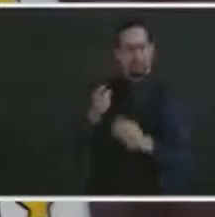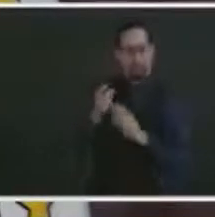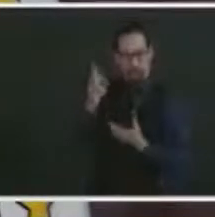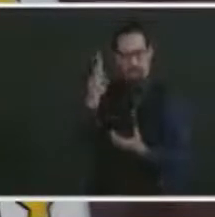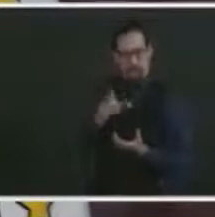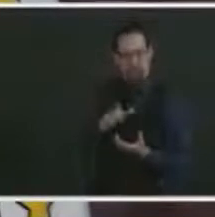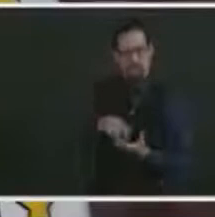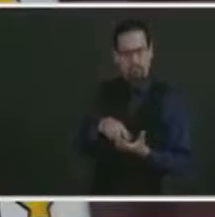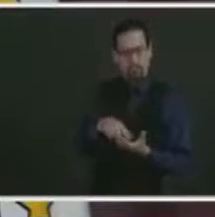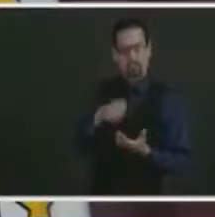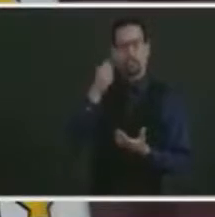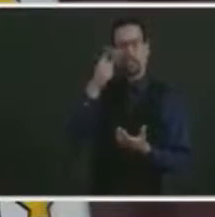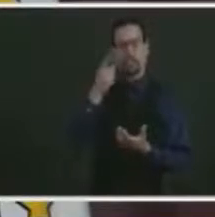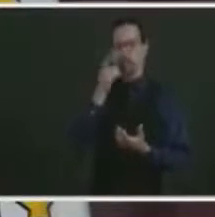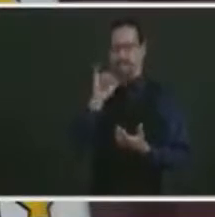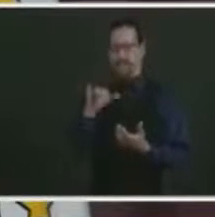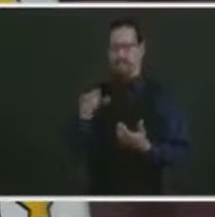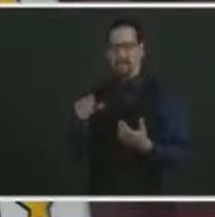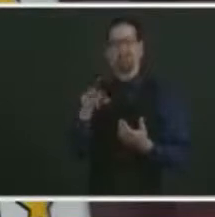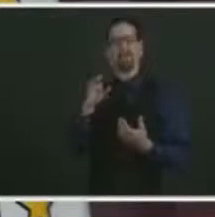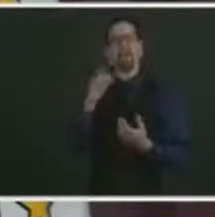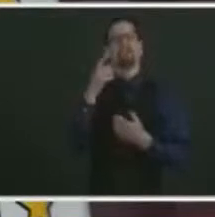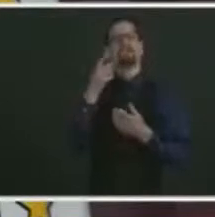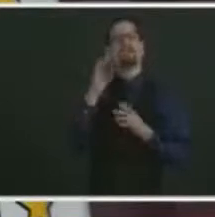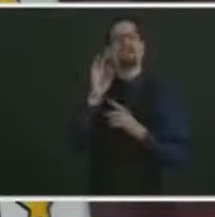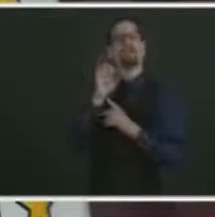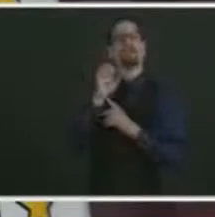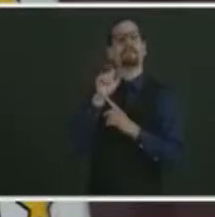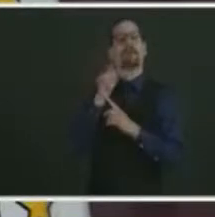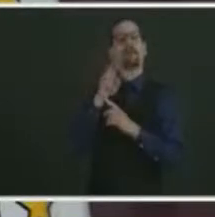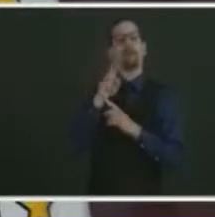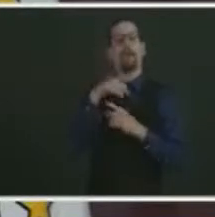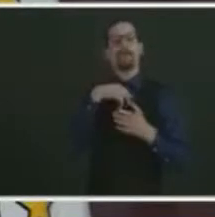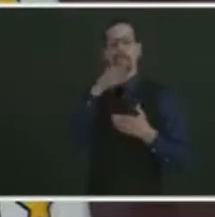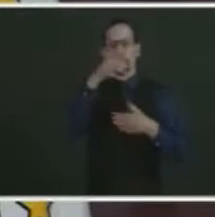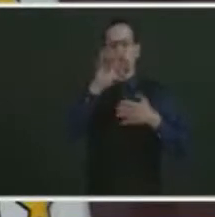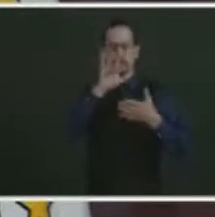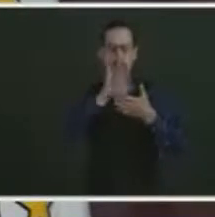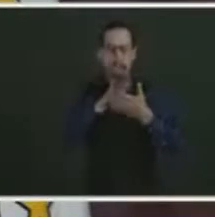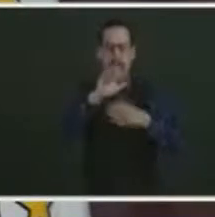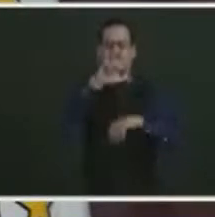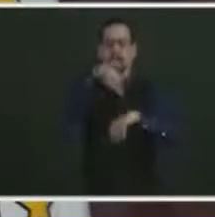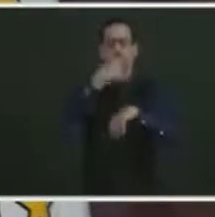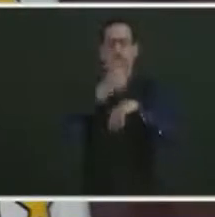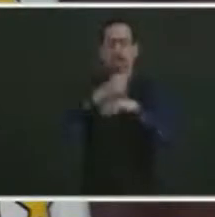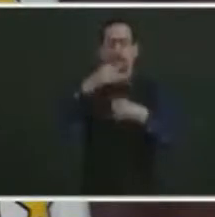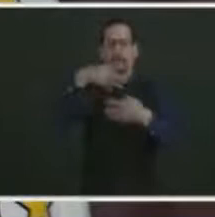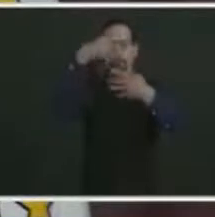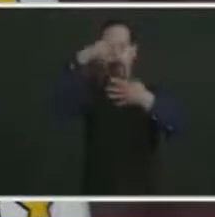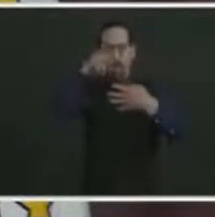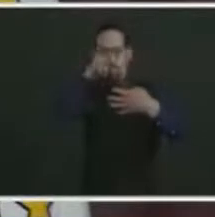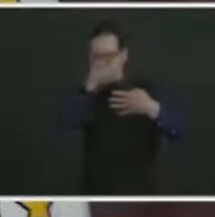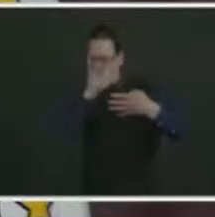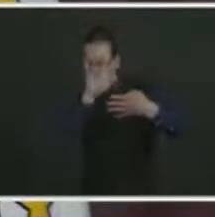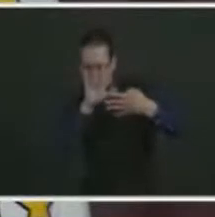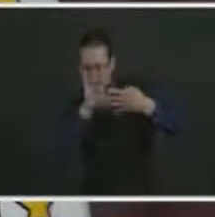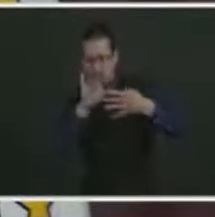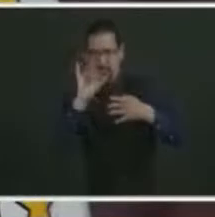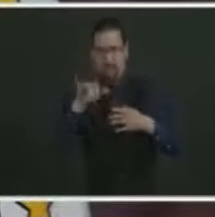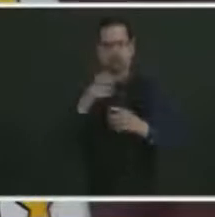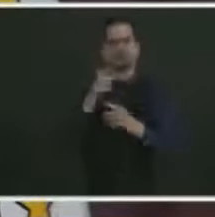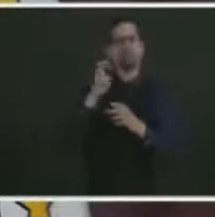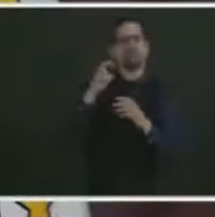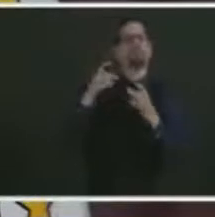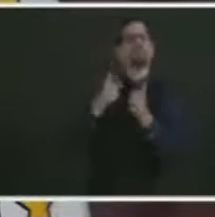Maybe you could just do the symptom tracking. Maybe you could just use it to keep yourself informed. Maybe you could use it to find where you could get a test.